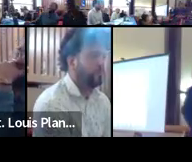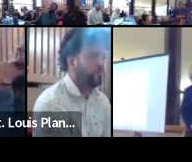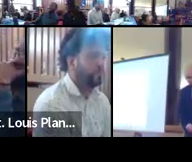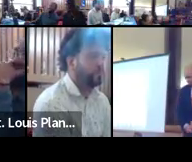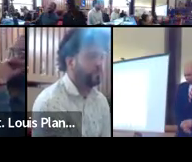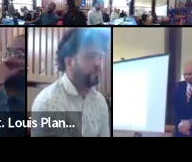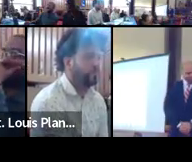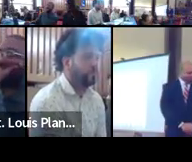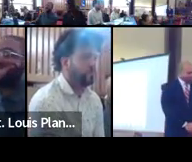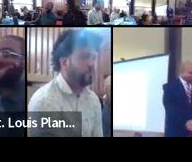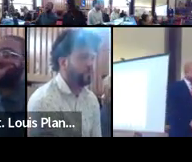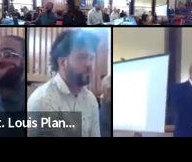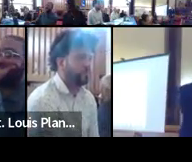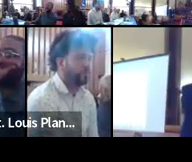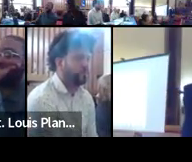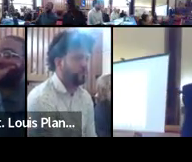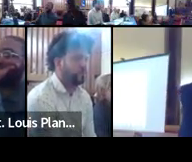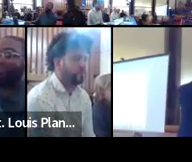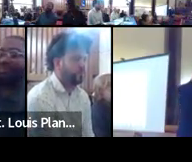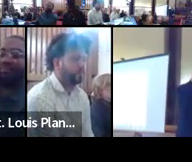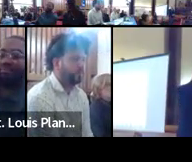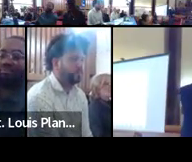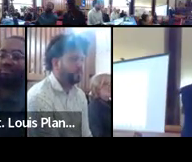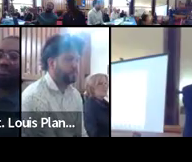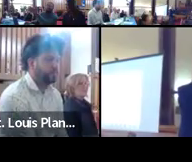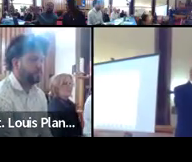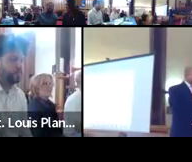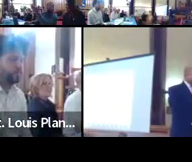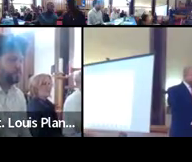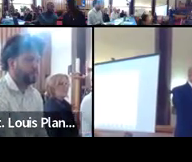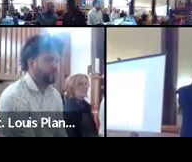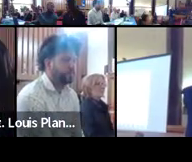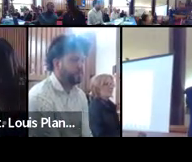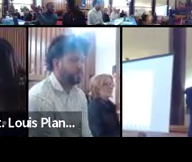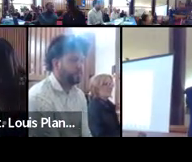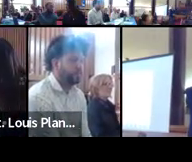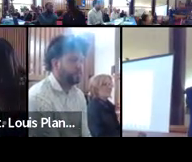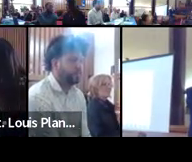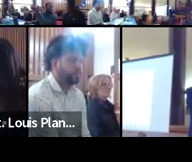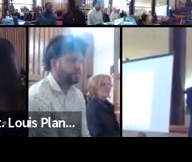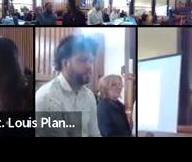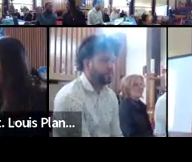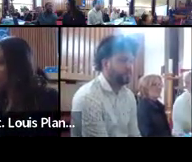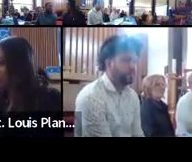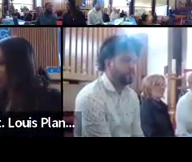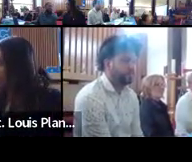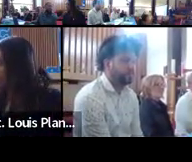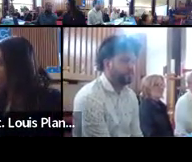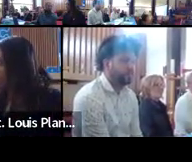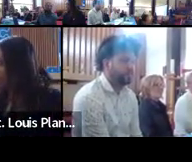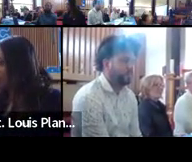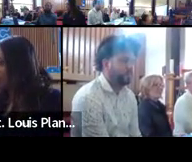Good evening, now, running the community engagement consultant on the project and help team place the president.